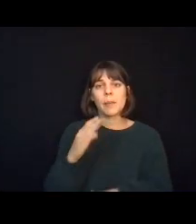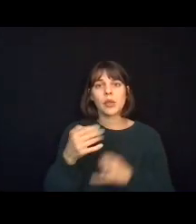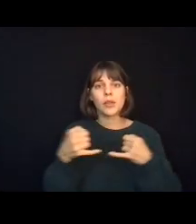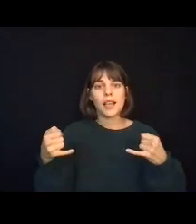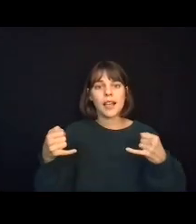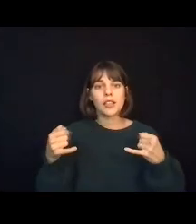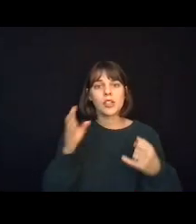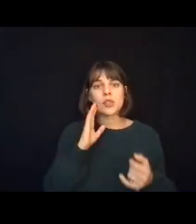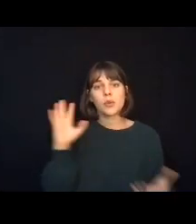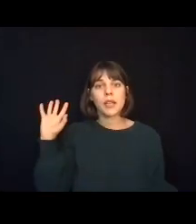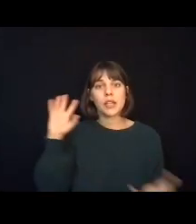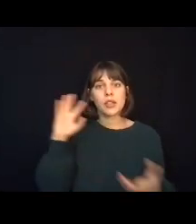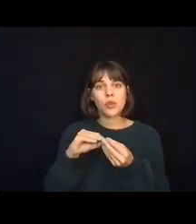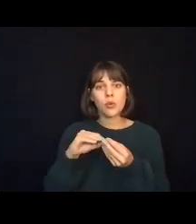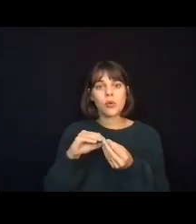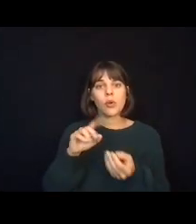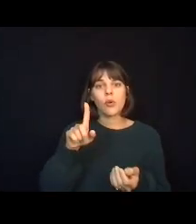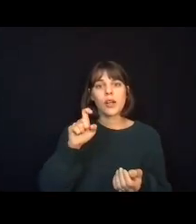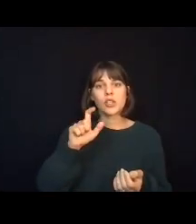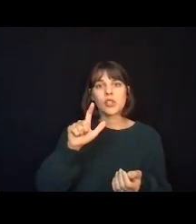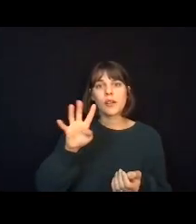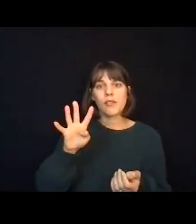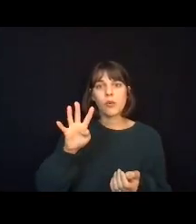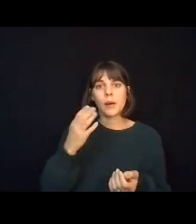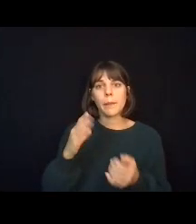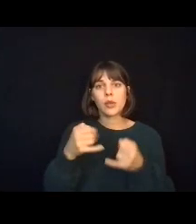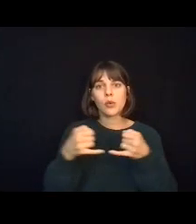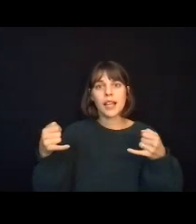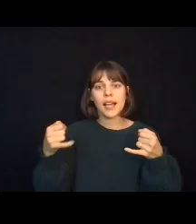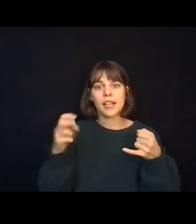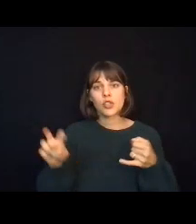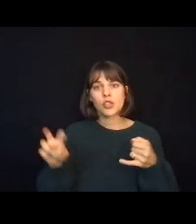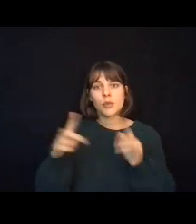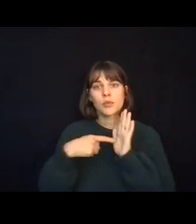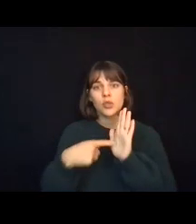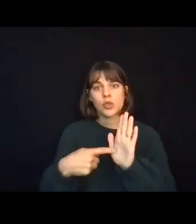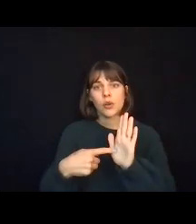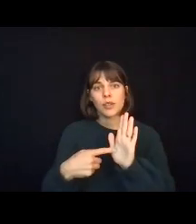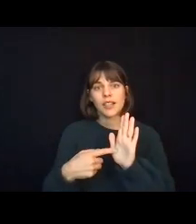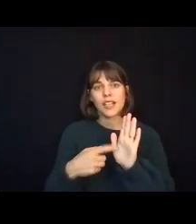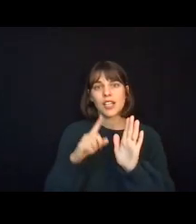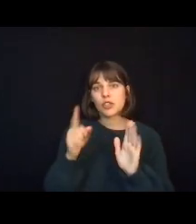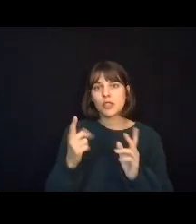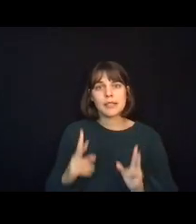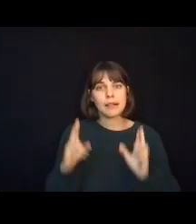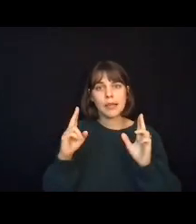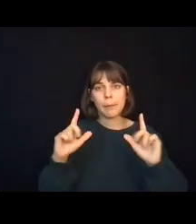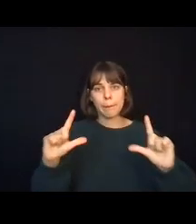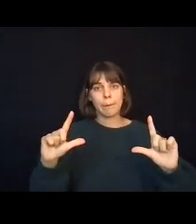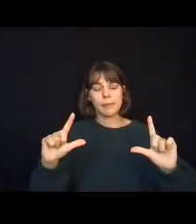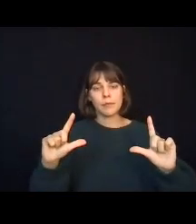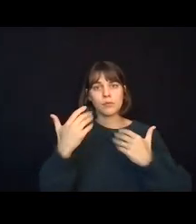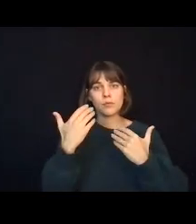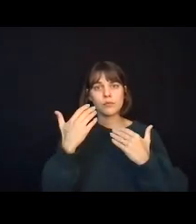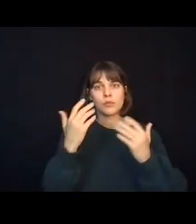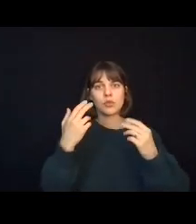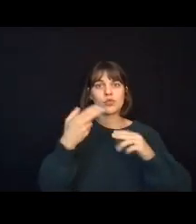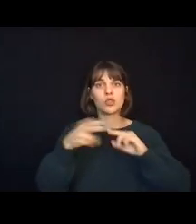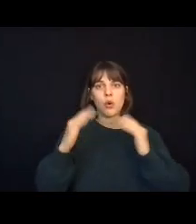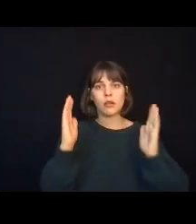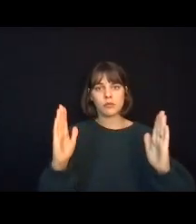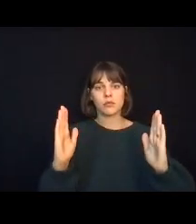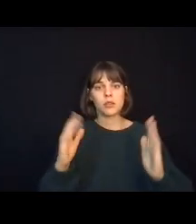line in this case. So that'd be totaling all the 124 blue line trips shown on the timetable. Just a snippet of the timetable though here. The